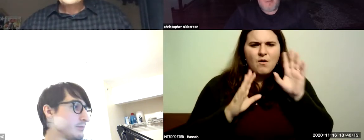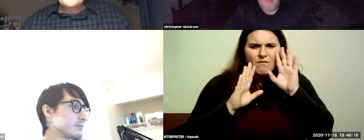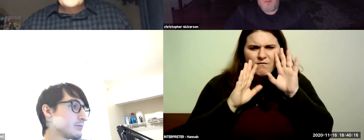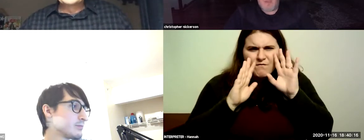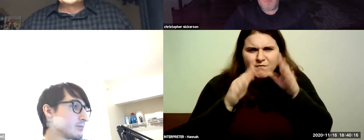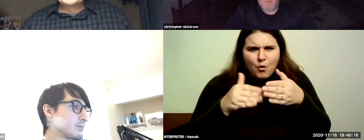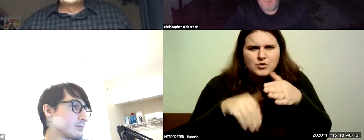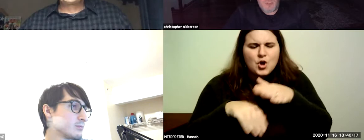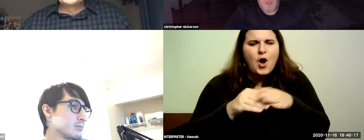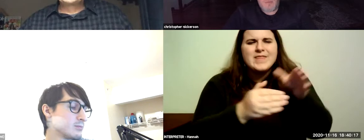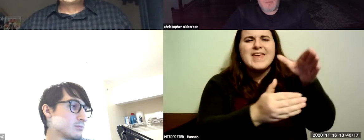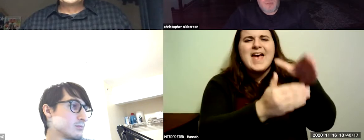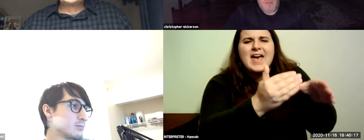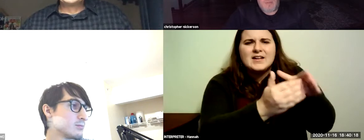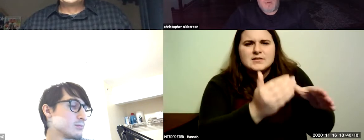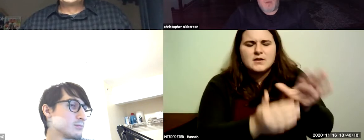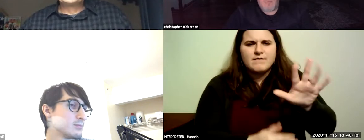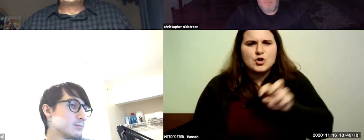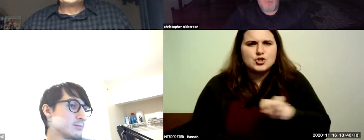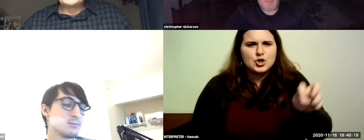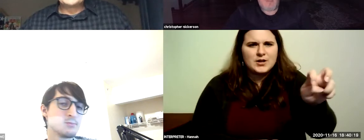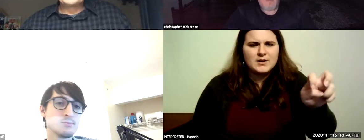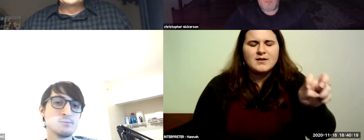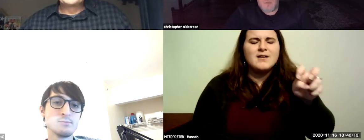journey that they forget to appreciate the journey that they're on